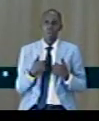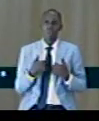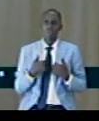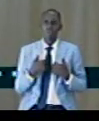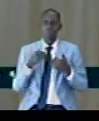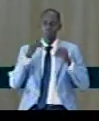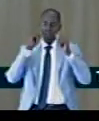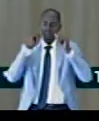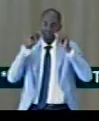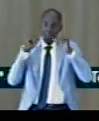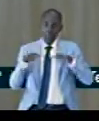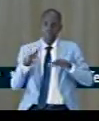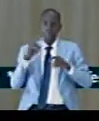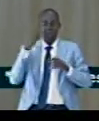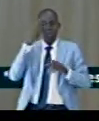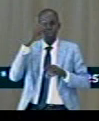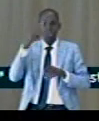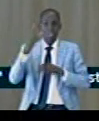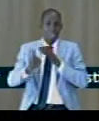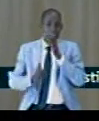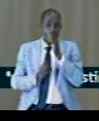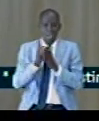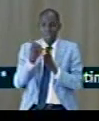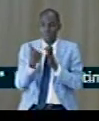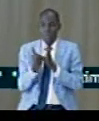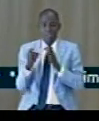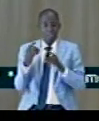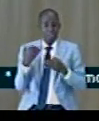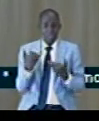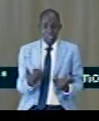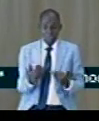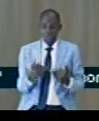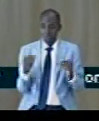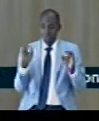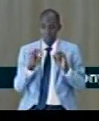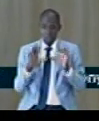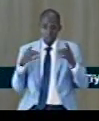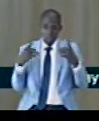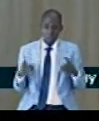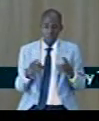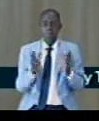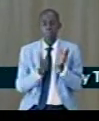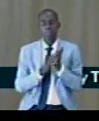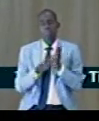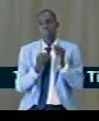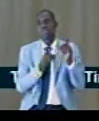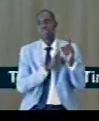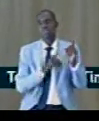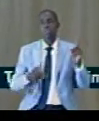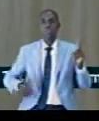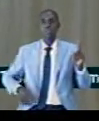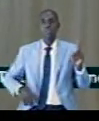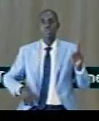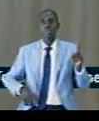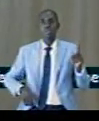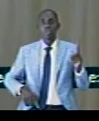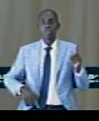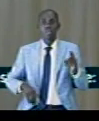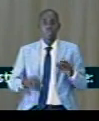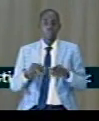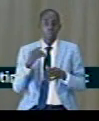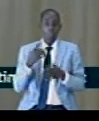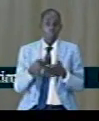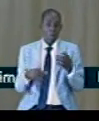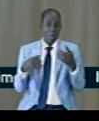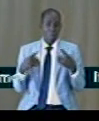3 hours, that they have really tried, that nothing really happened, but God really revived you. Praise the Lord. At that incident, I